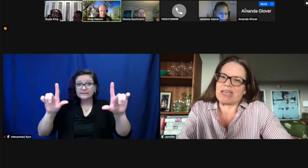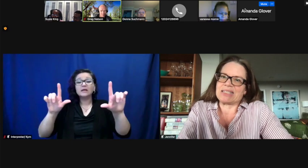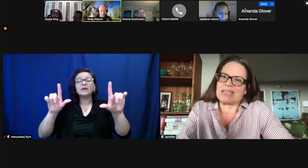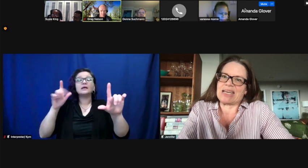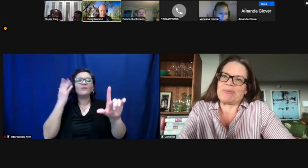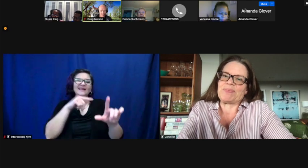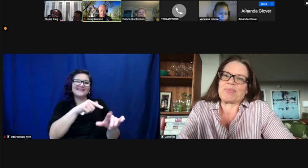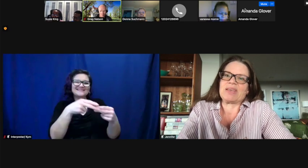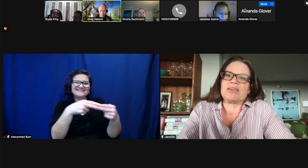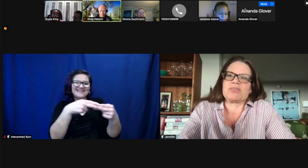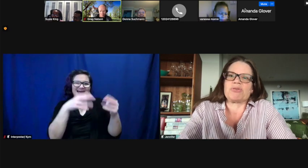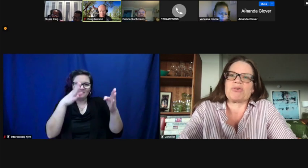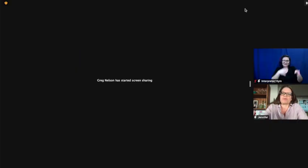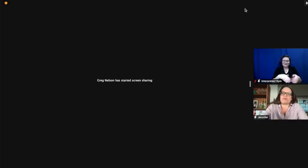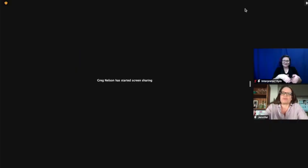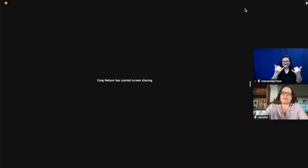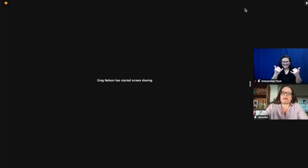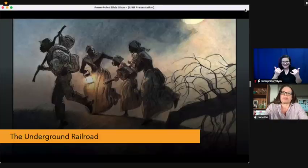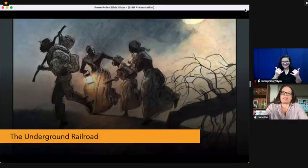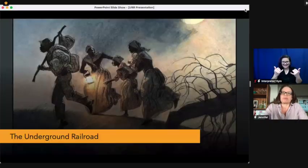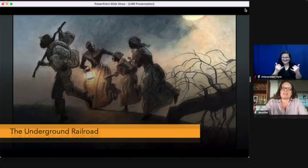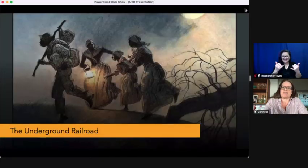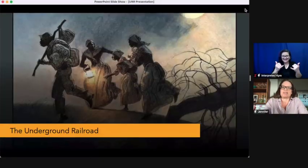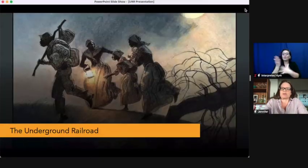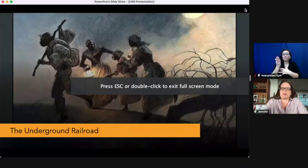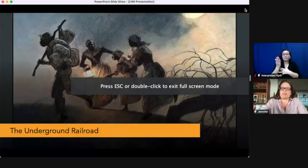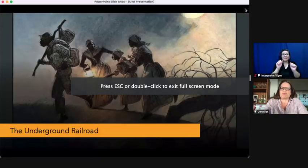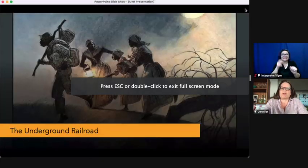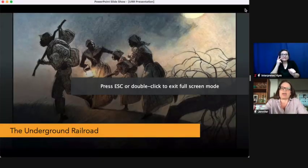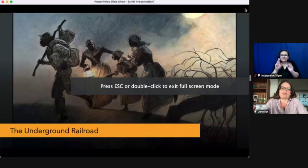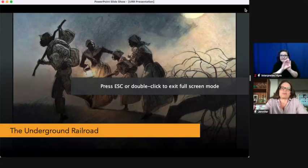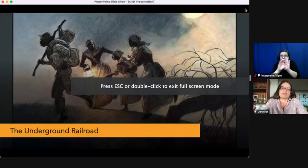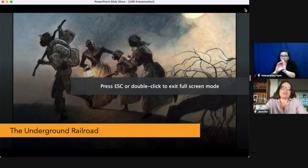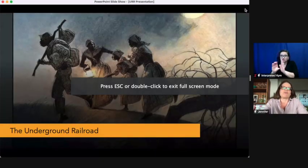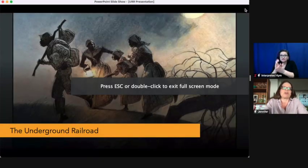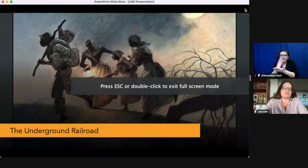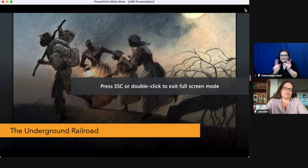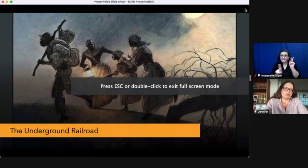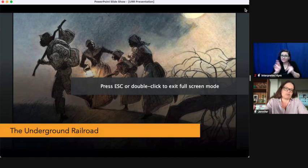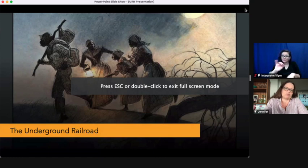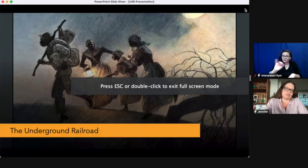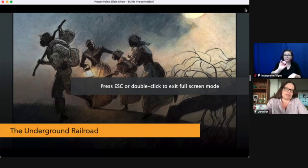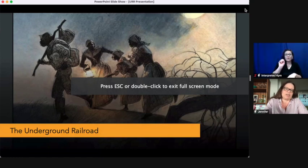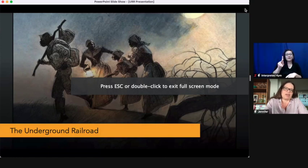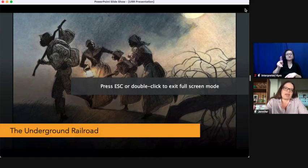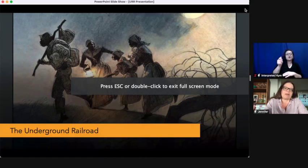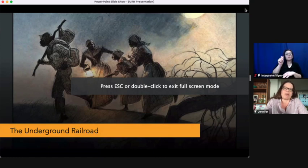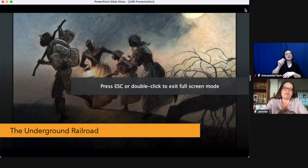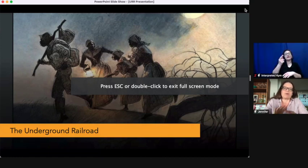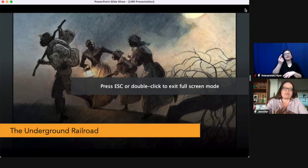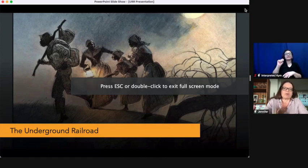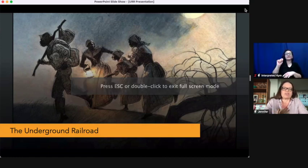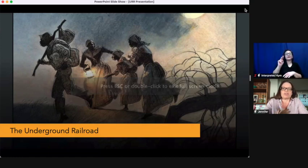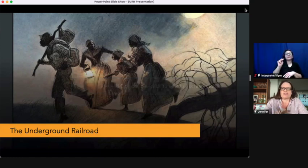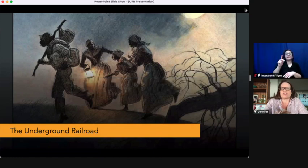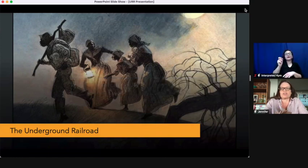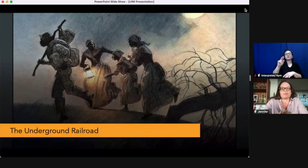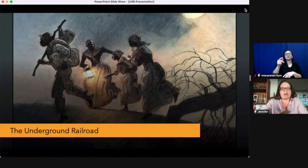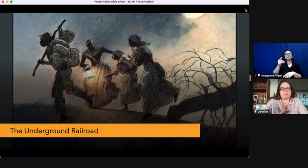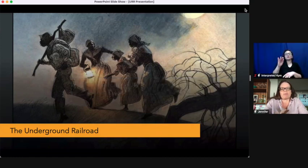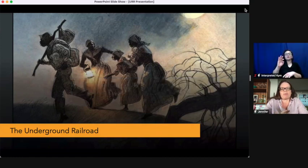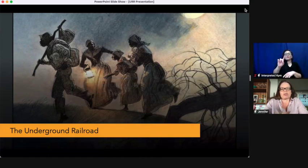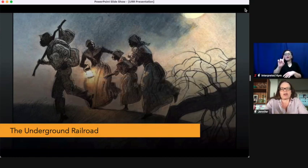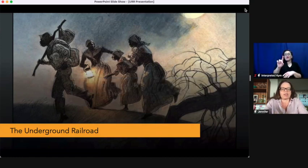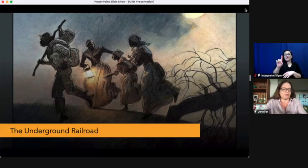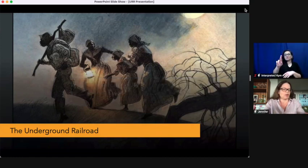slide man today. So we'll go through and we'll be able to see some pictures of some people. Okay, so the Underground Railroad. Again, if anyone has questions, just